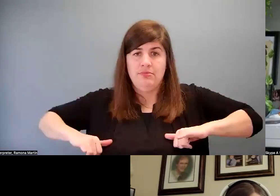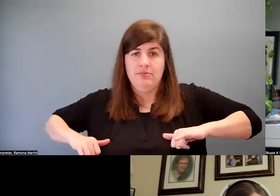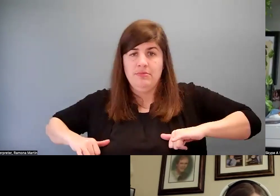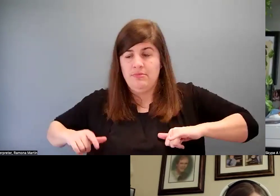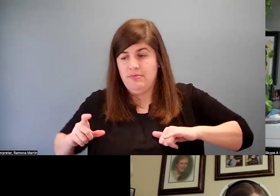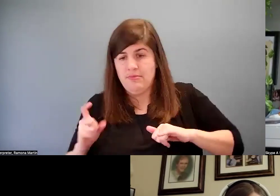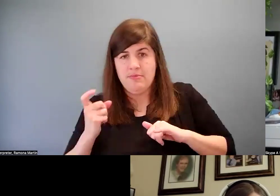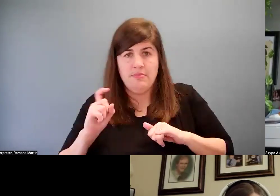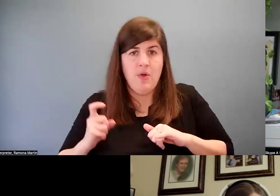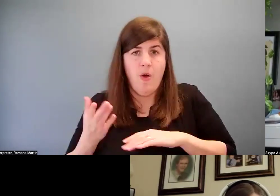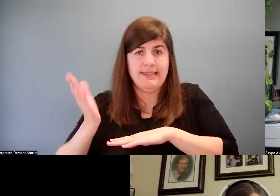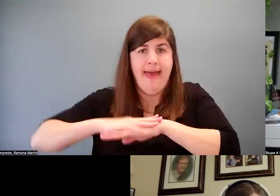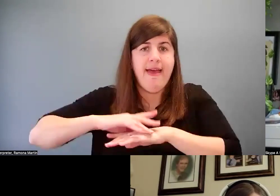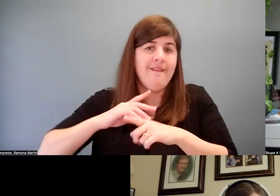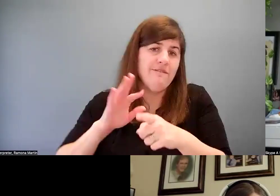Francine really doesn't. But